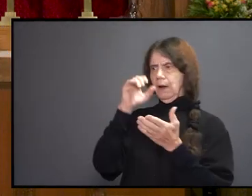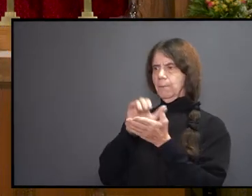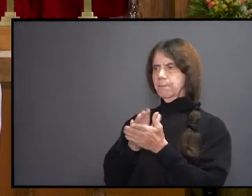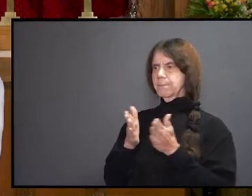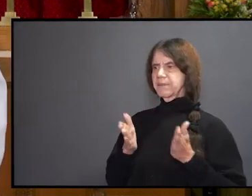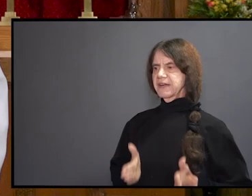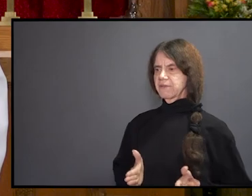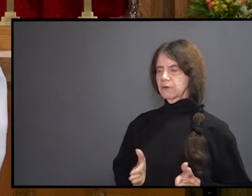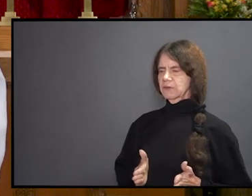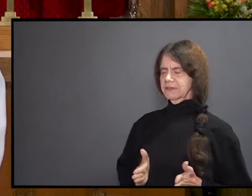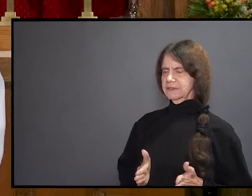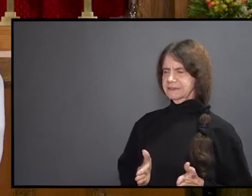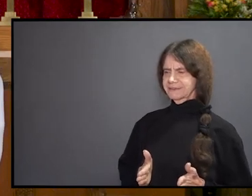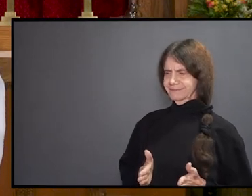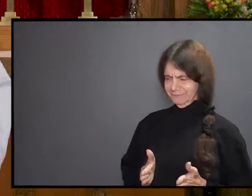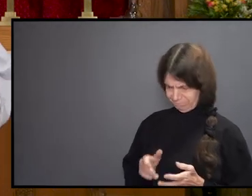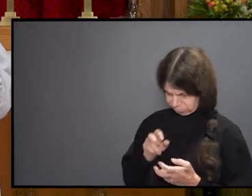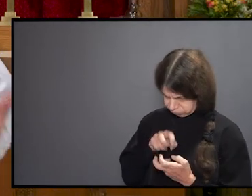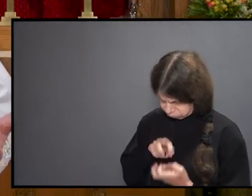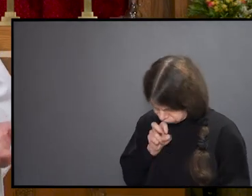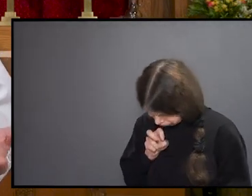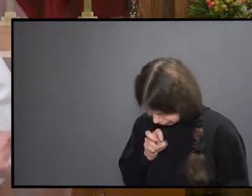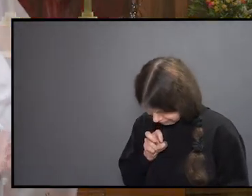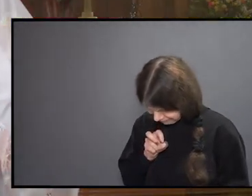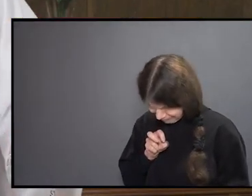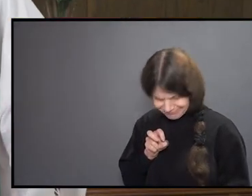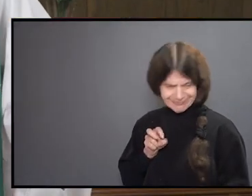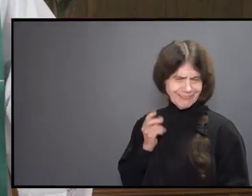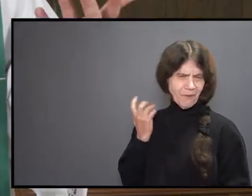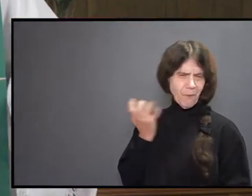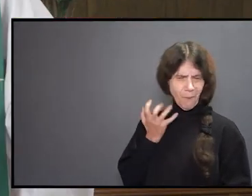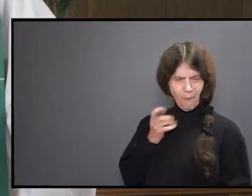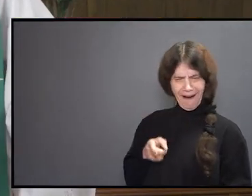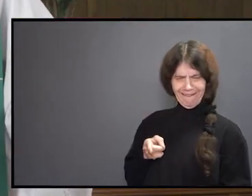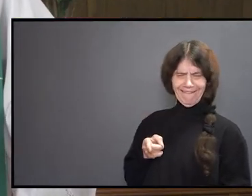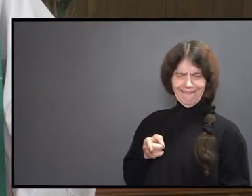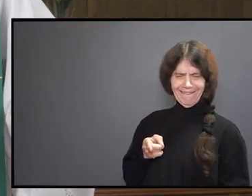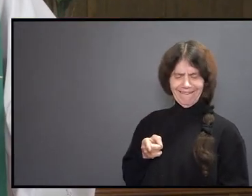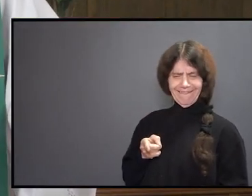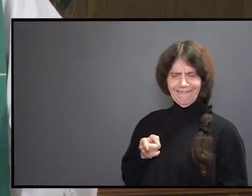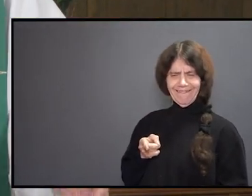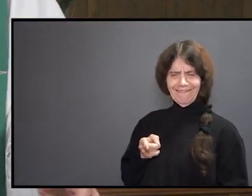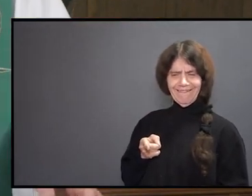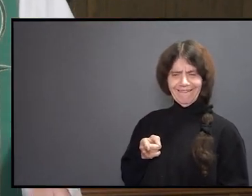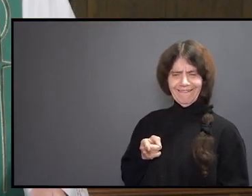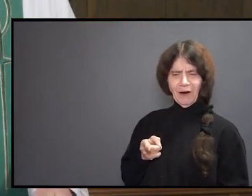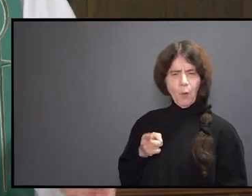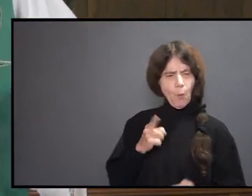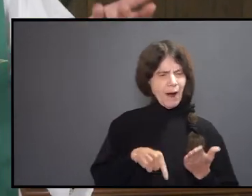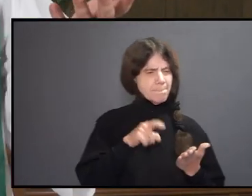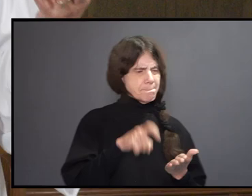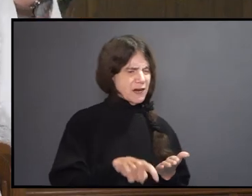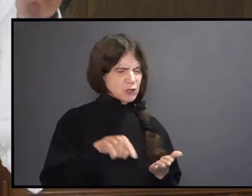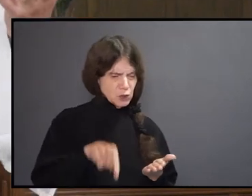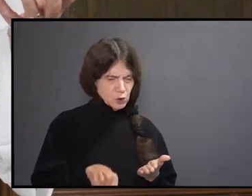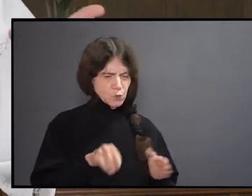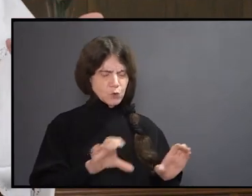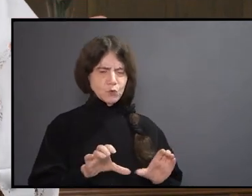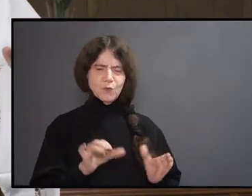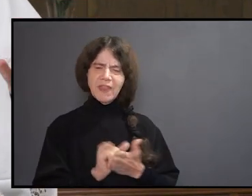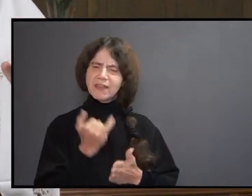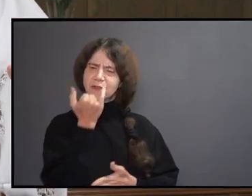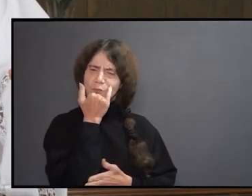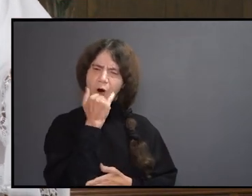their jaws that just fell to the ground. What do you mean? What must you do? That's the